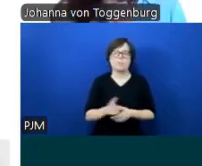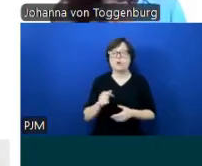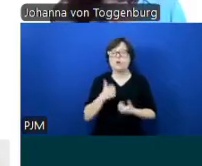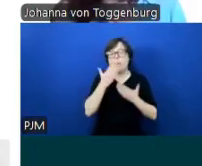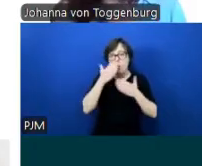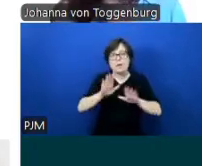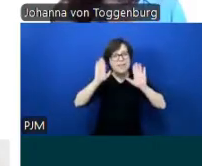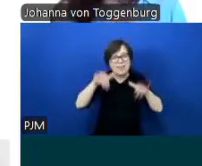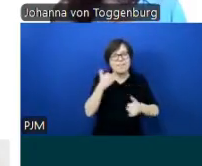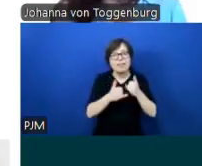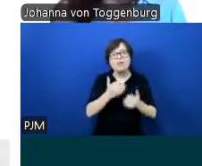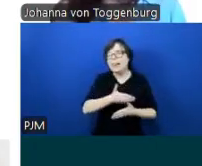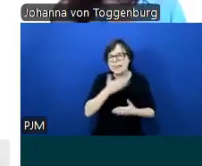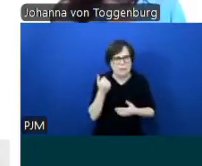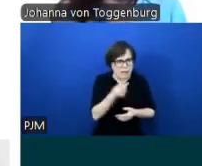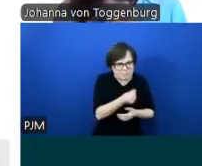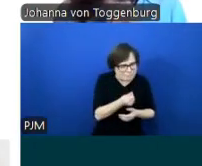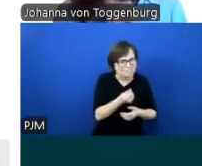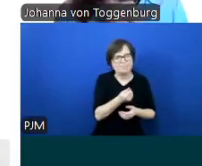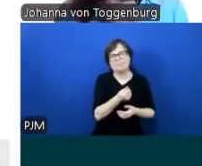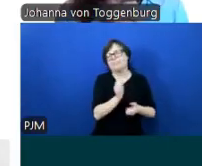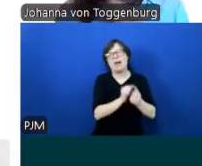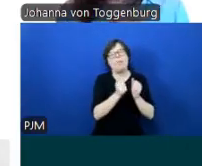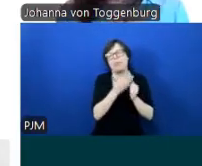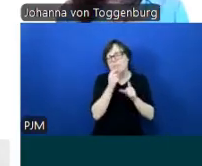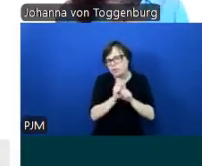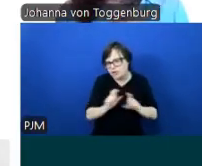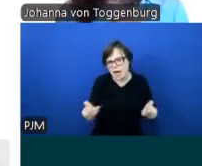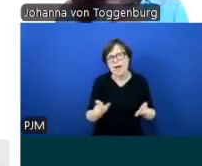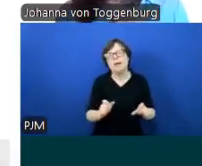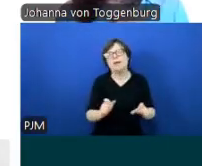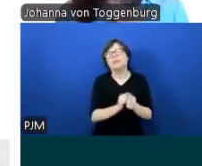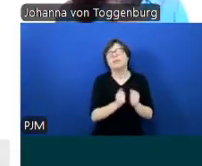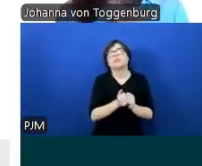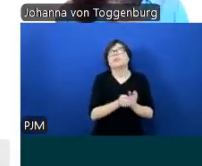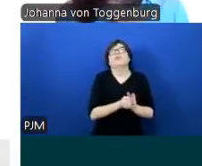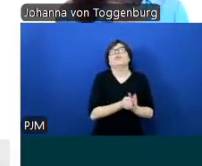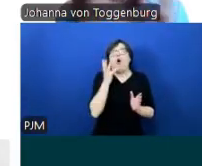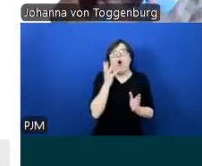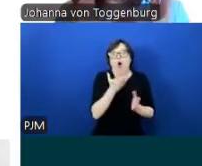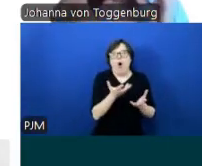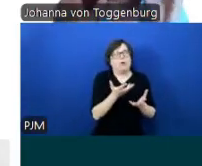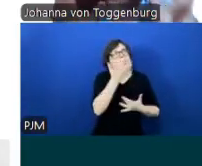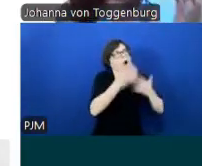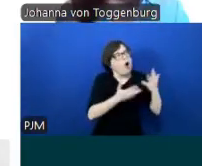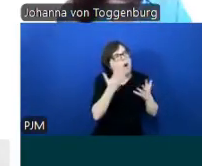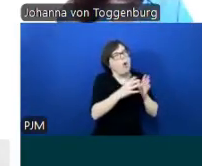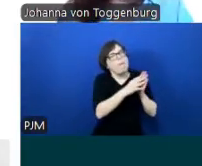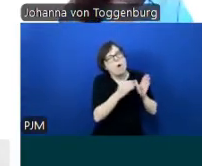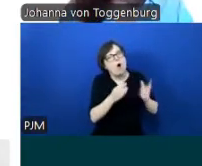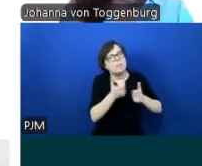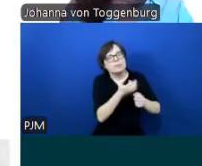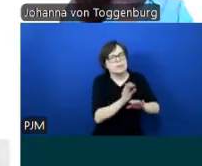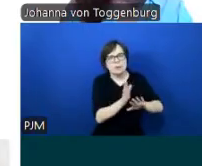to do a very extensive modeling, it is possible to identify at least these